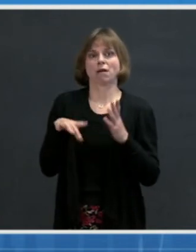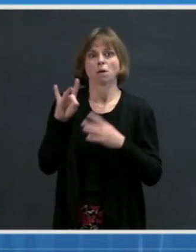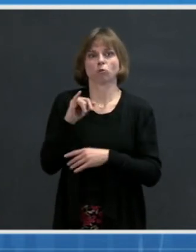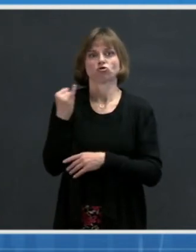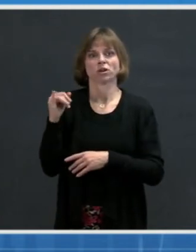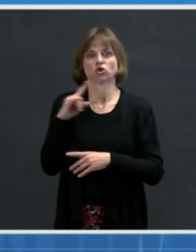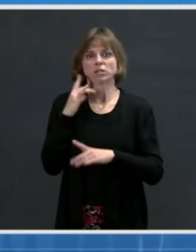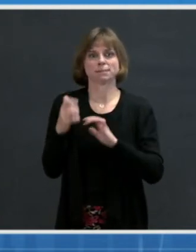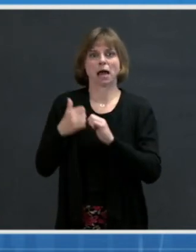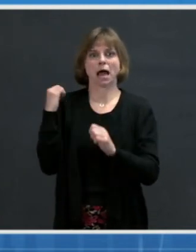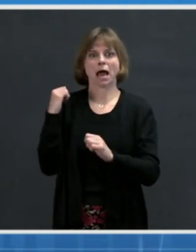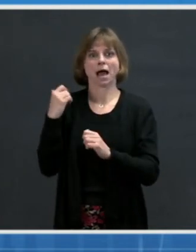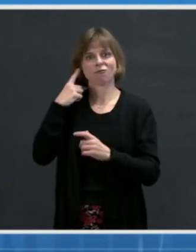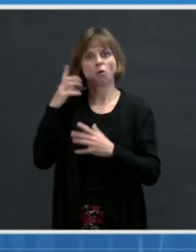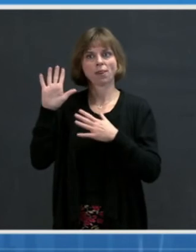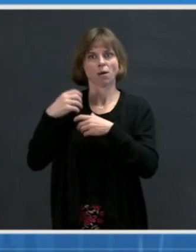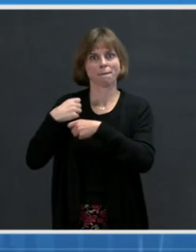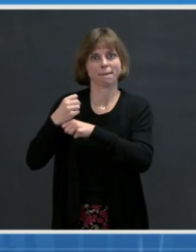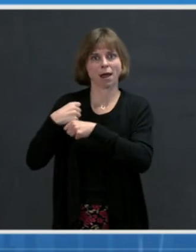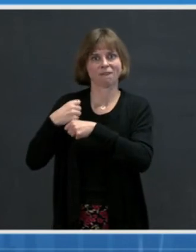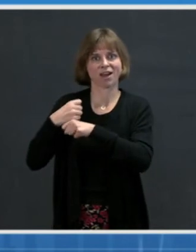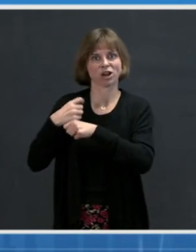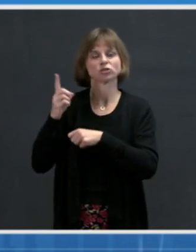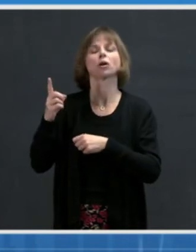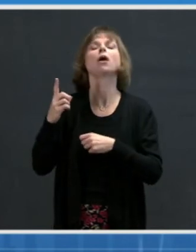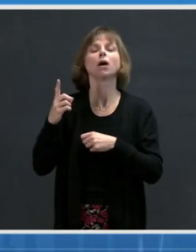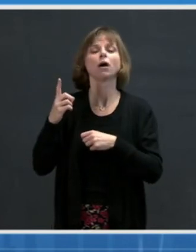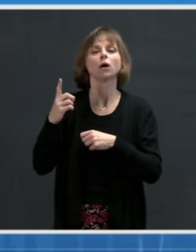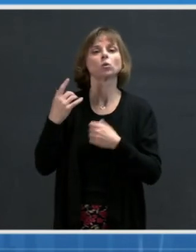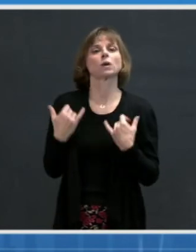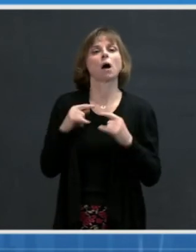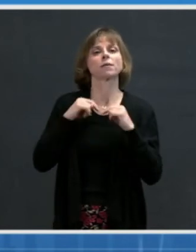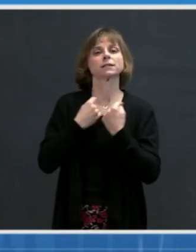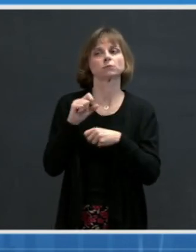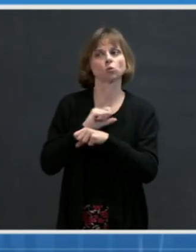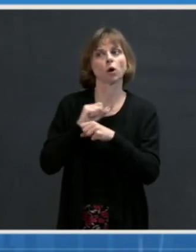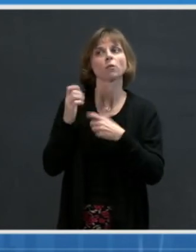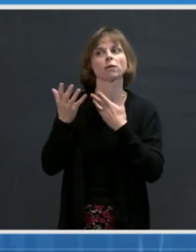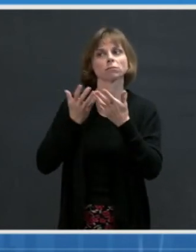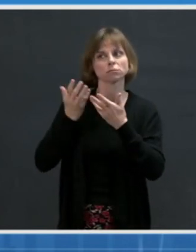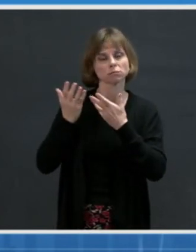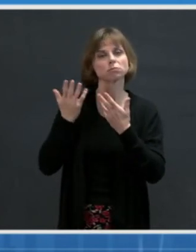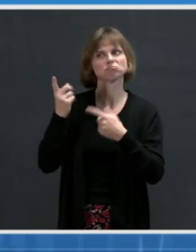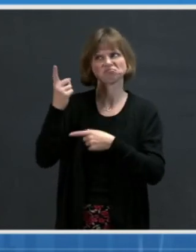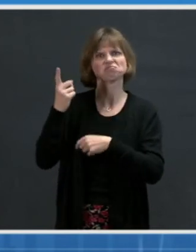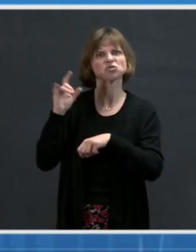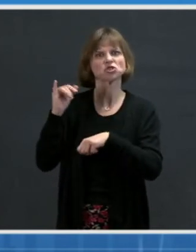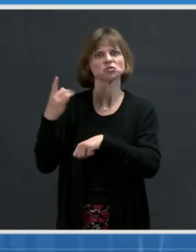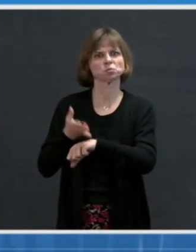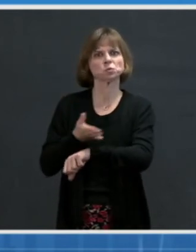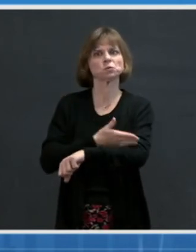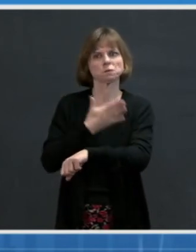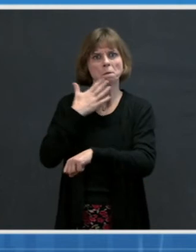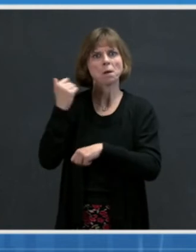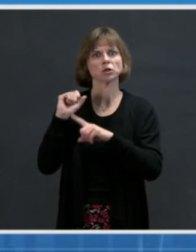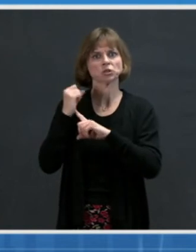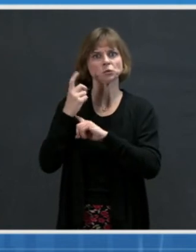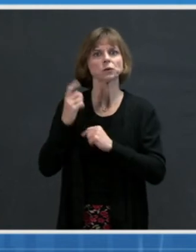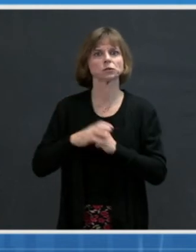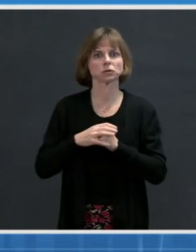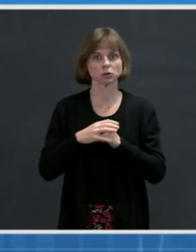our team has been working with them since. And I think they're in a better place now. We've helped them